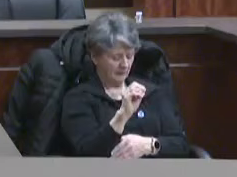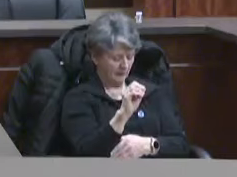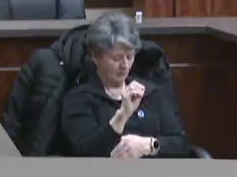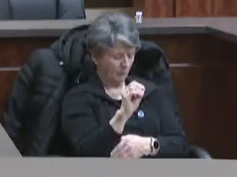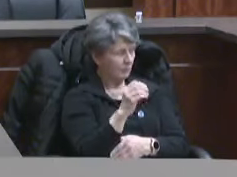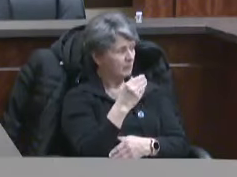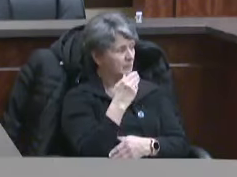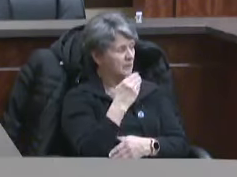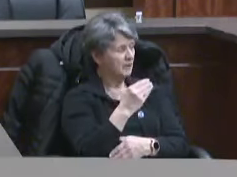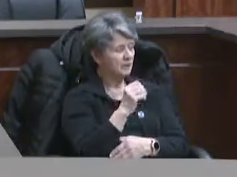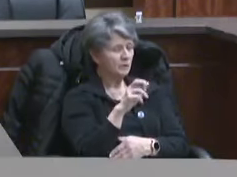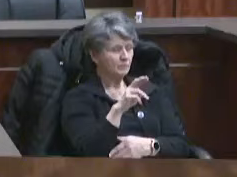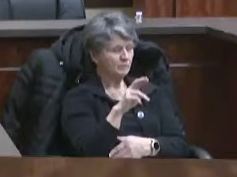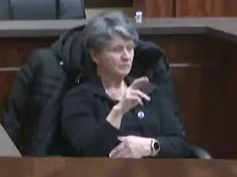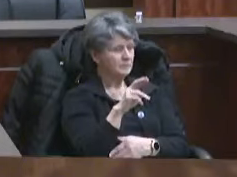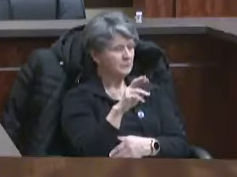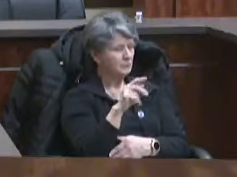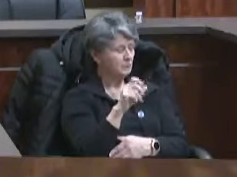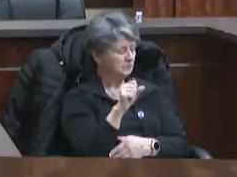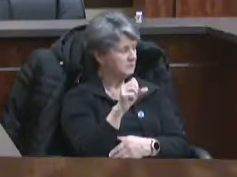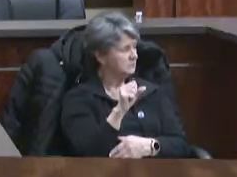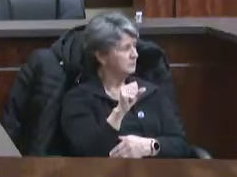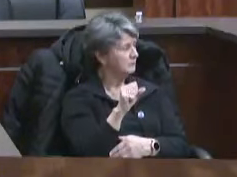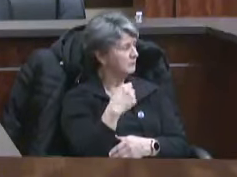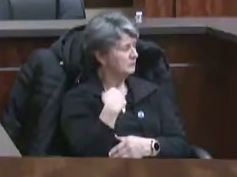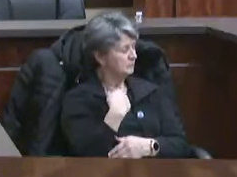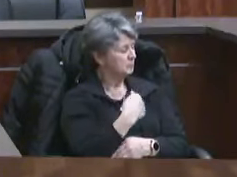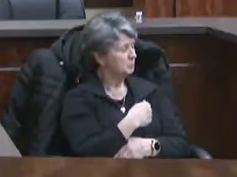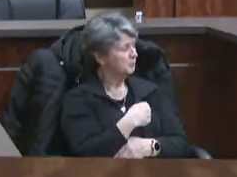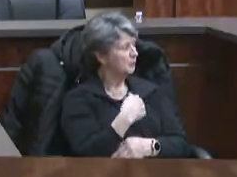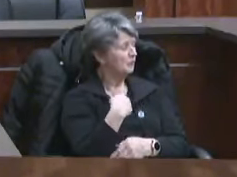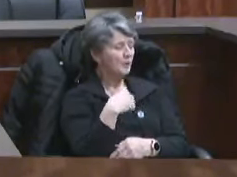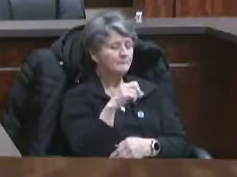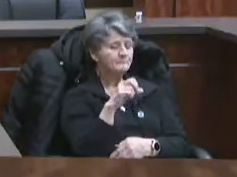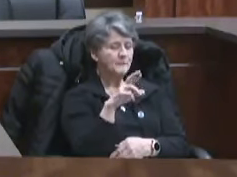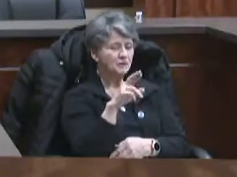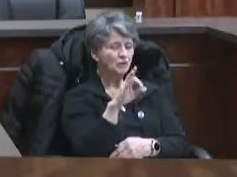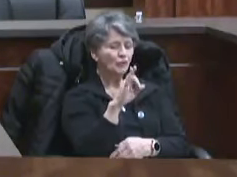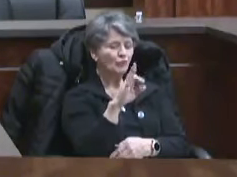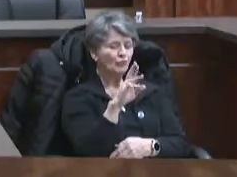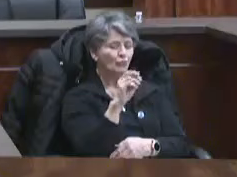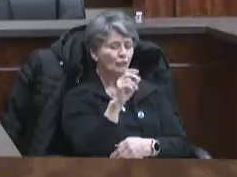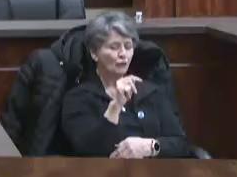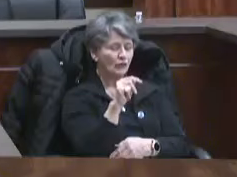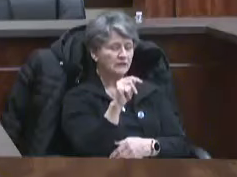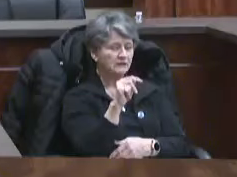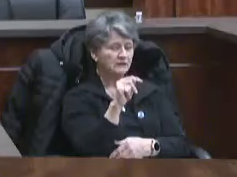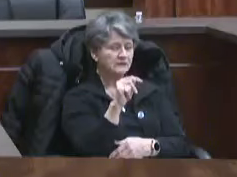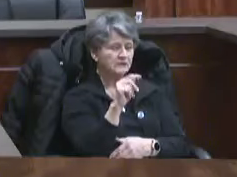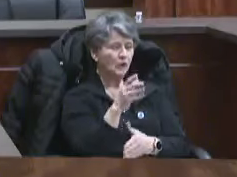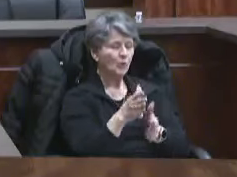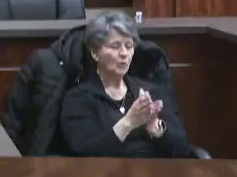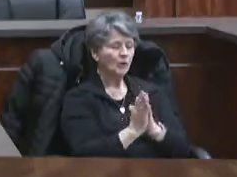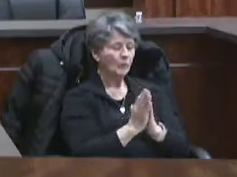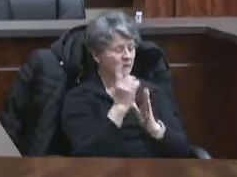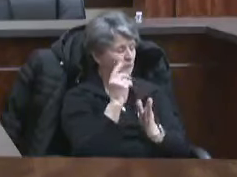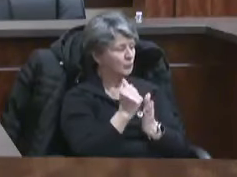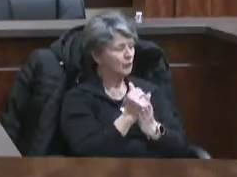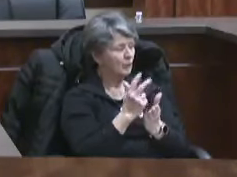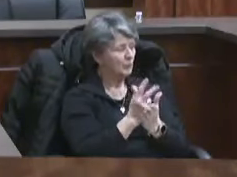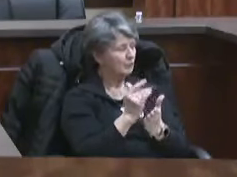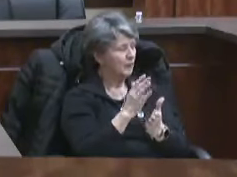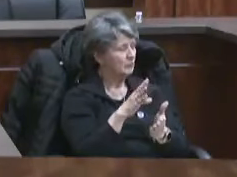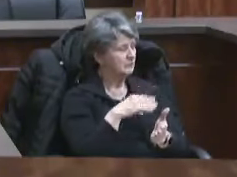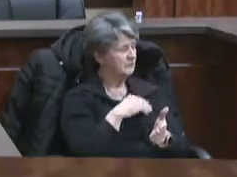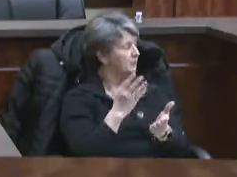$93,250. Thank you, Mr. Frost. We have heard Mr. Frost's request for approval. I'll entertain a motion,